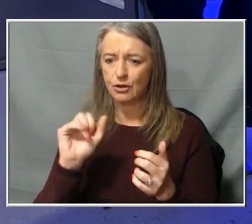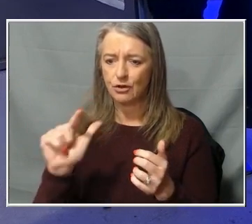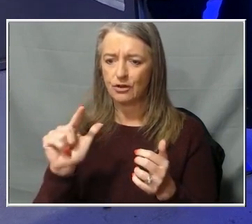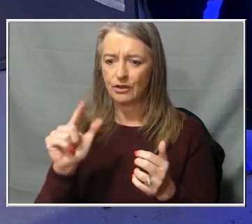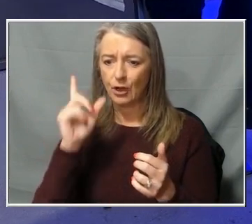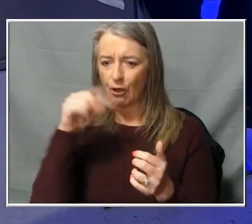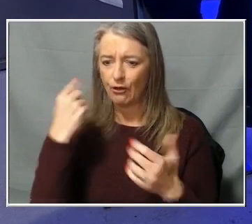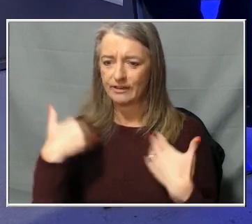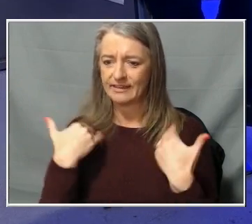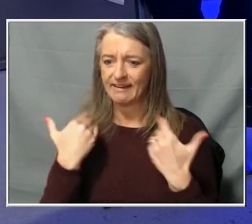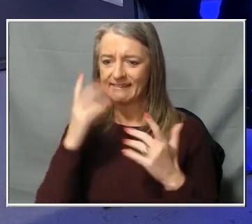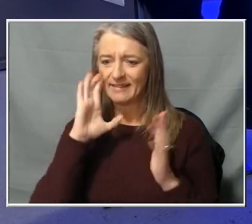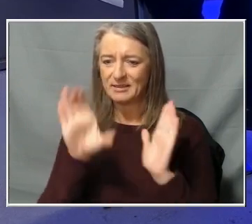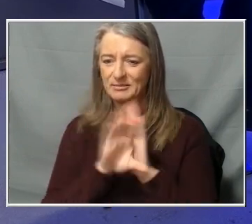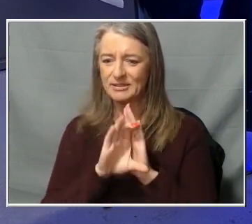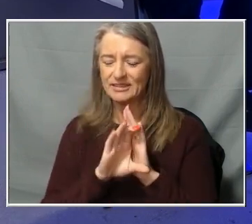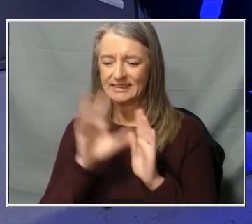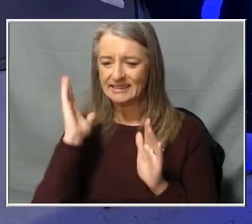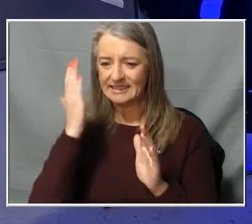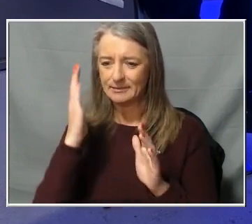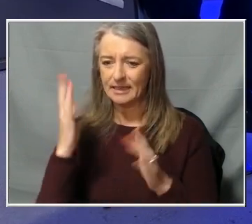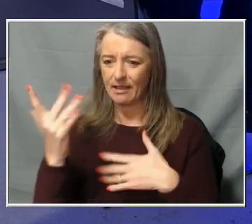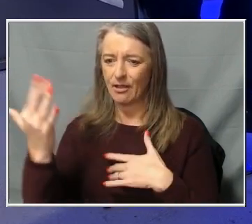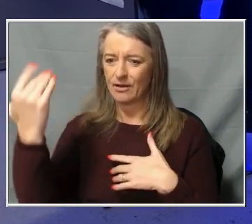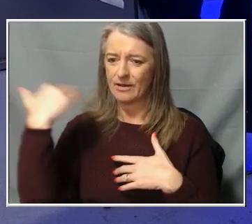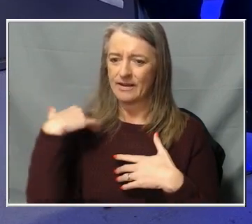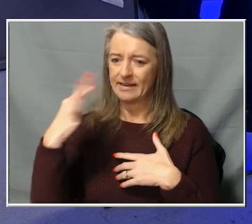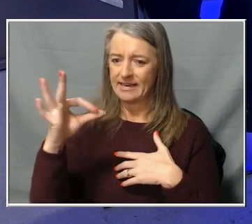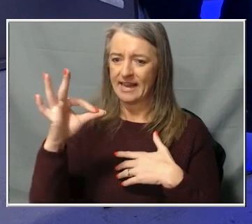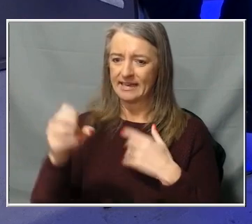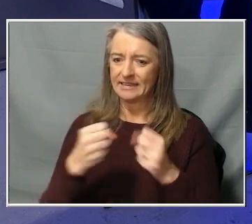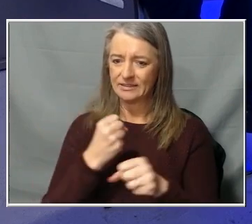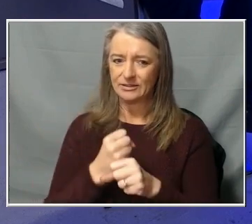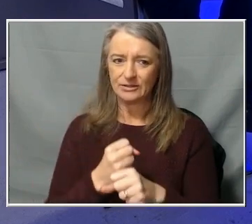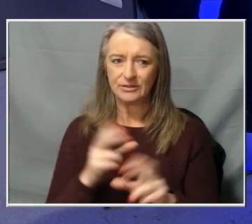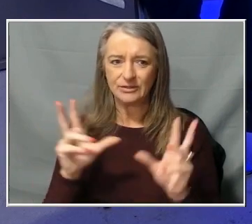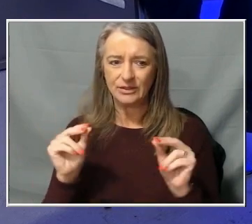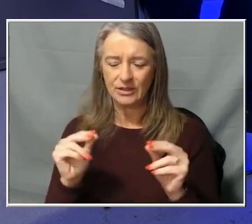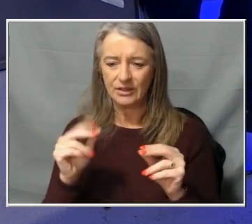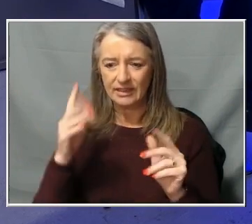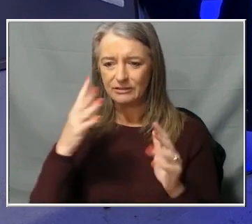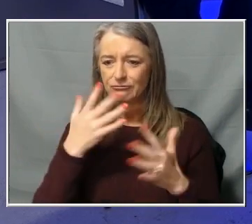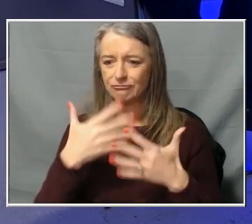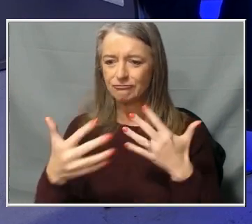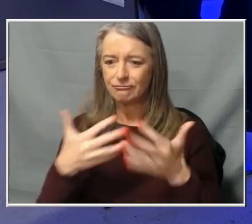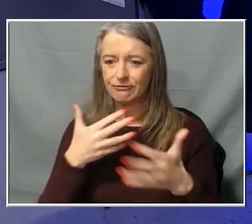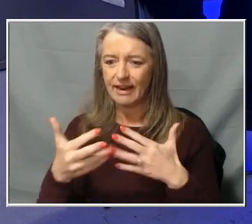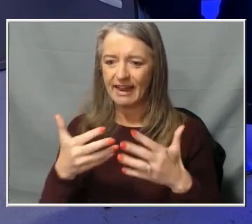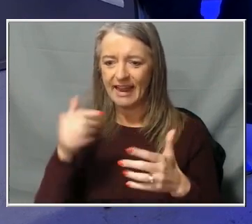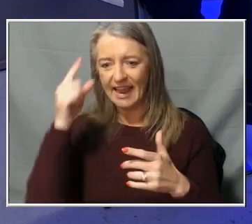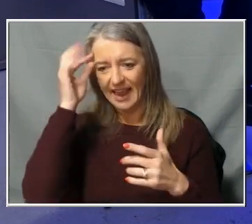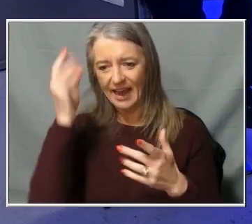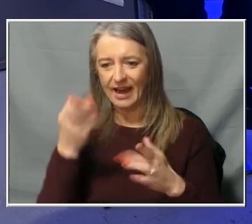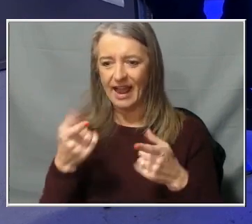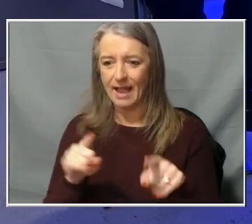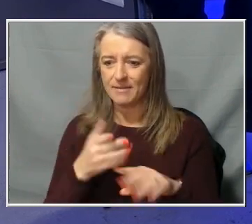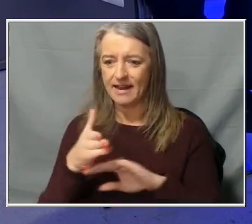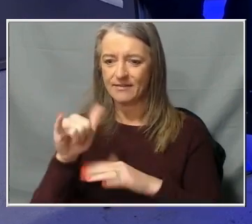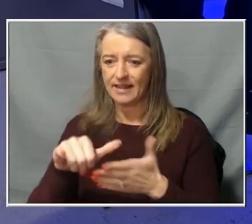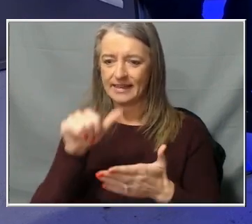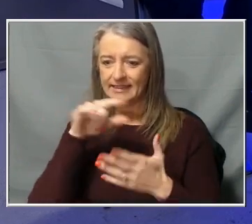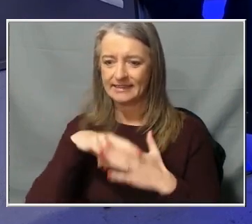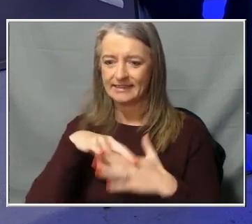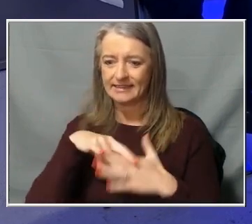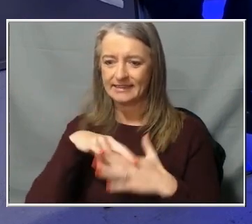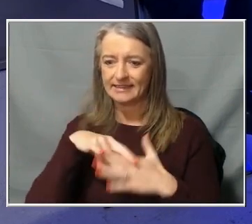you. It seems like so long ago, 9 years, right? No, all this gray hair happened after that case. Exactly. I know. It has